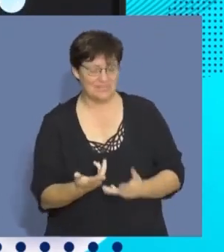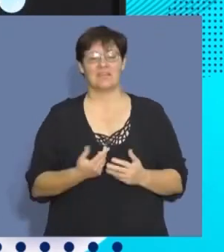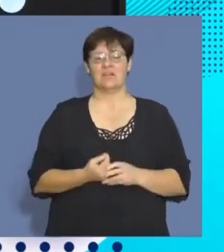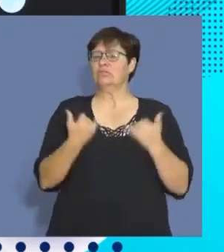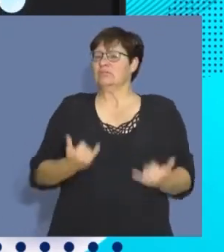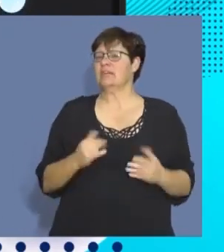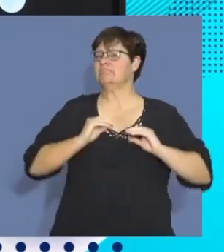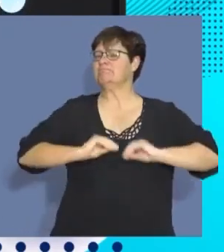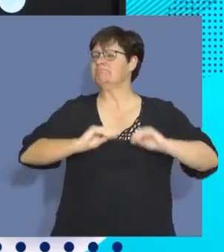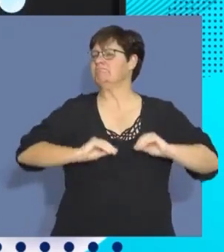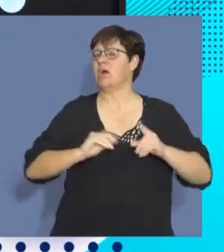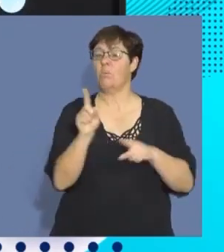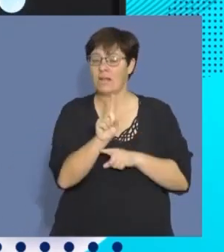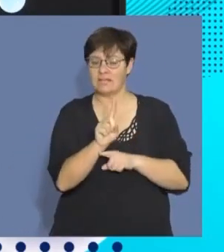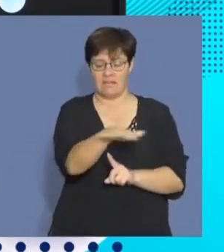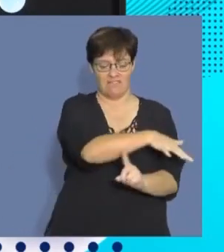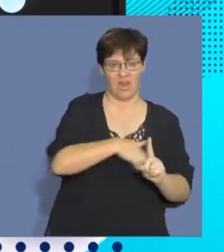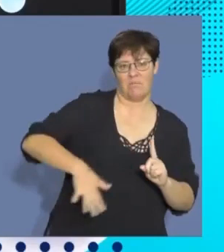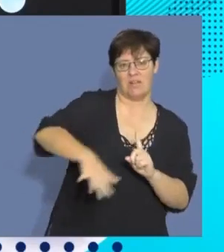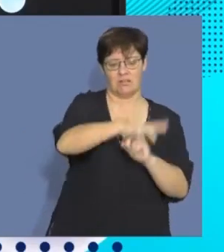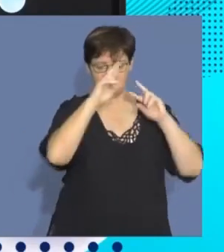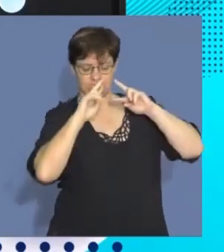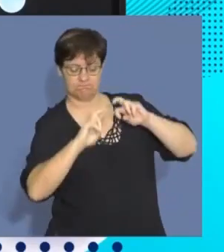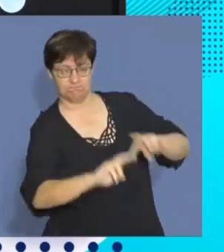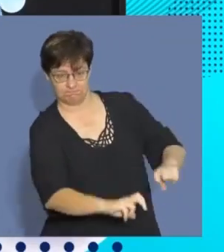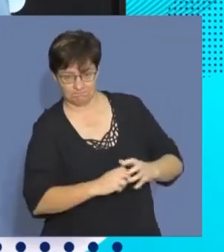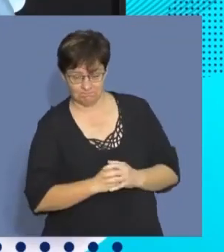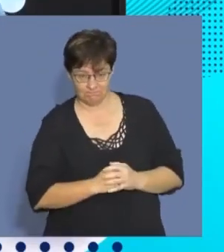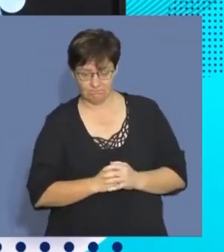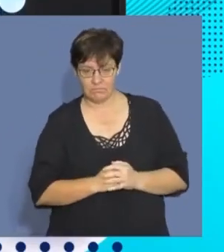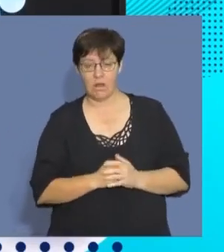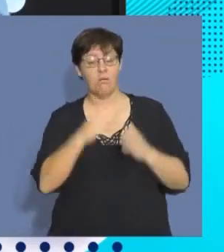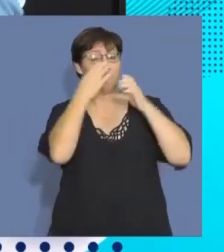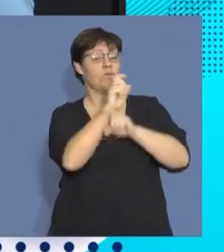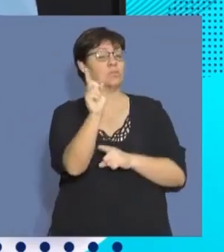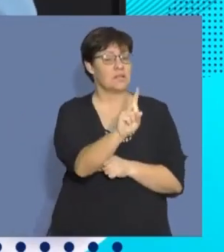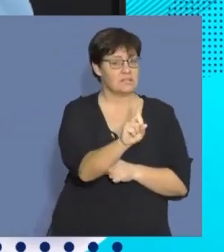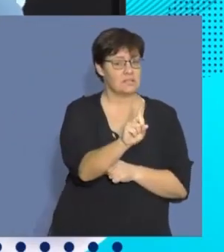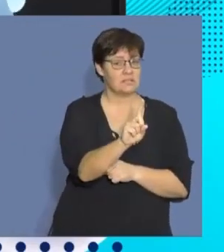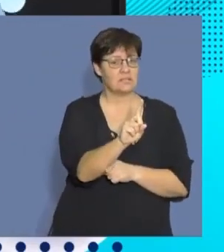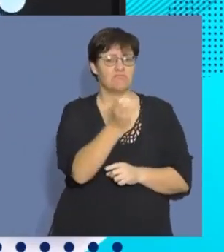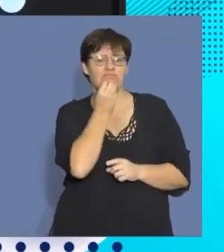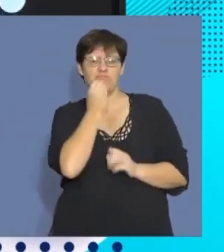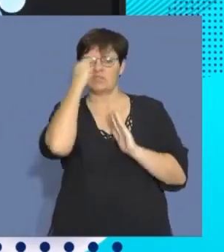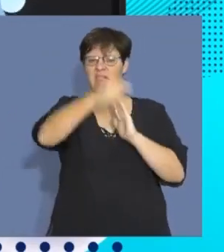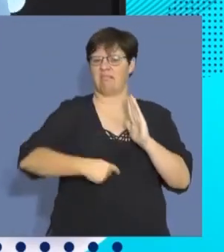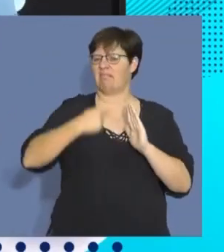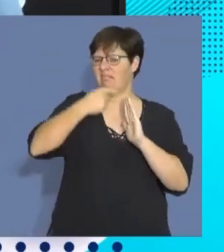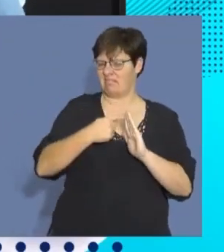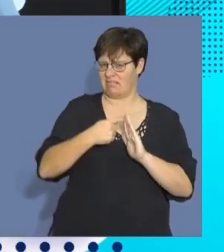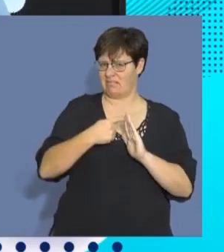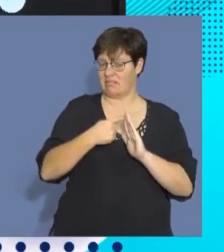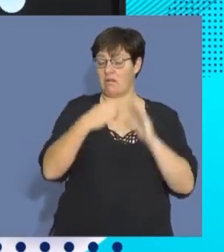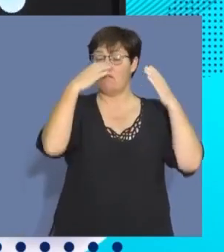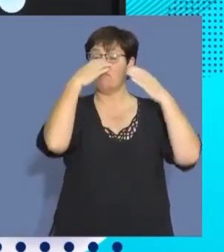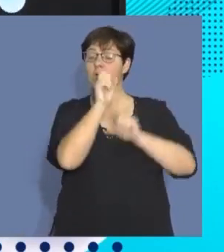with environmental studies. We will pay special attention to looking at the nutrient cycle. Our focus of our